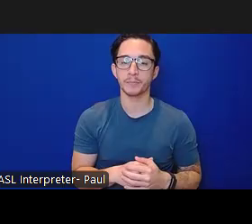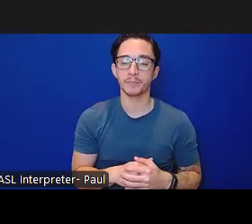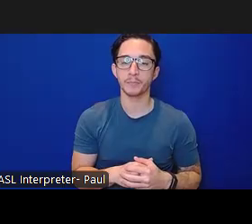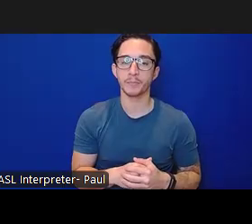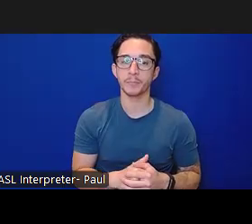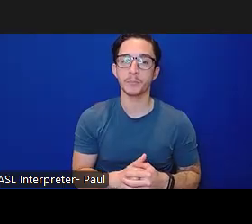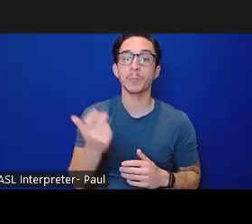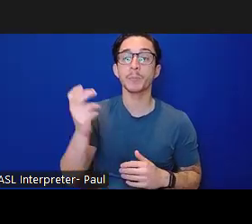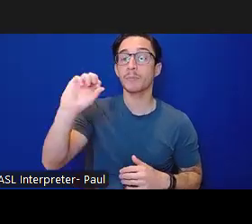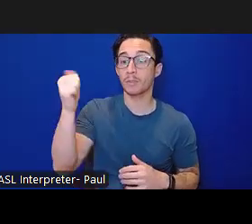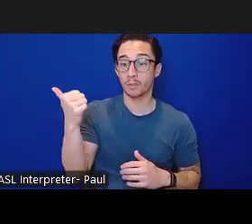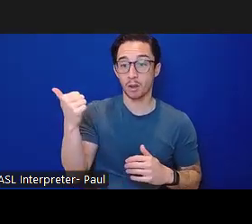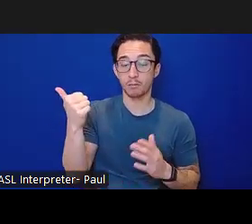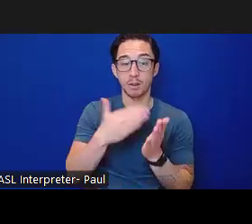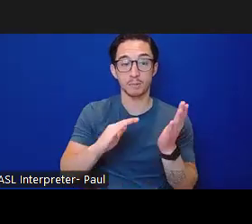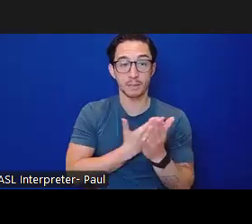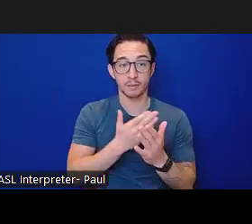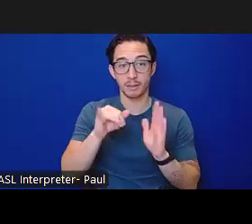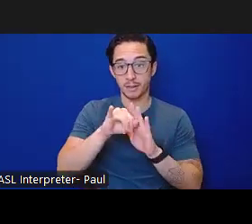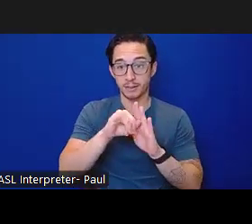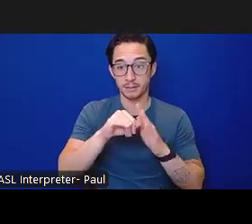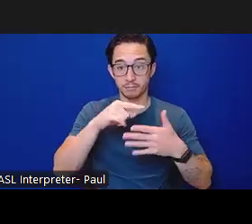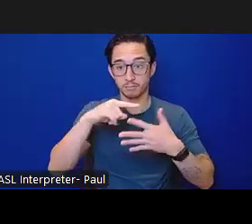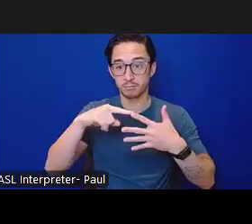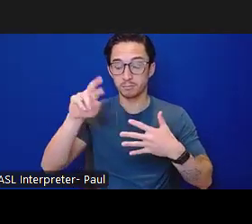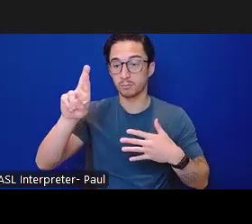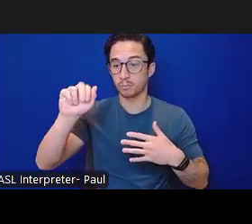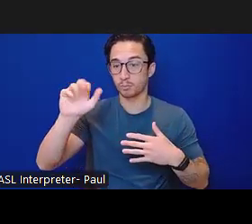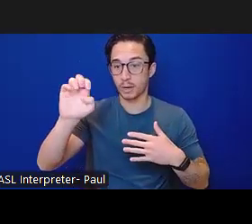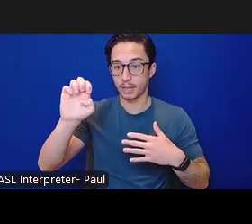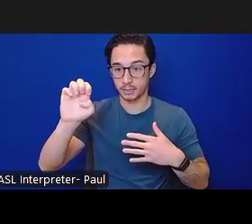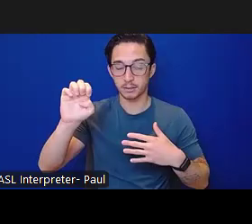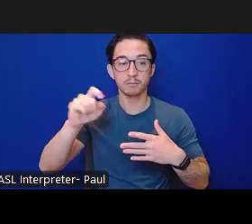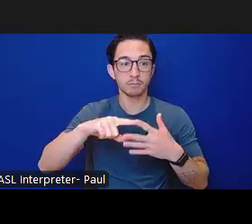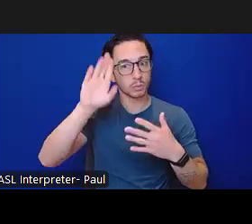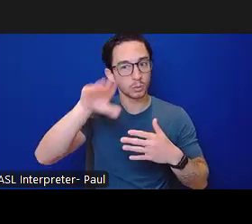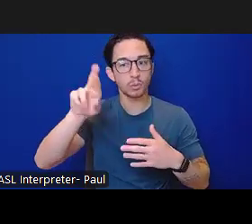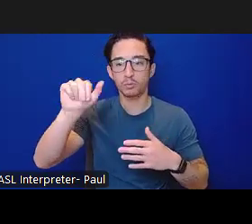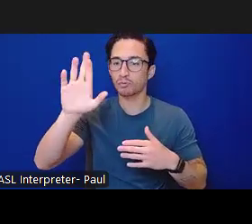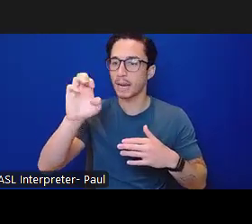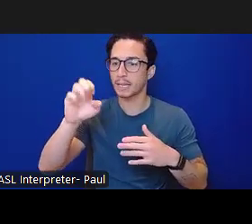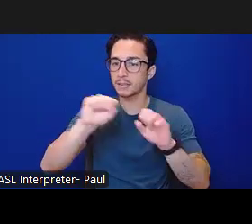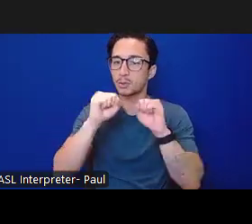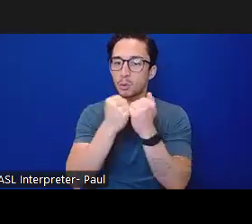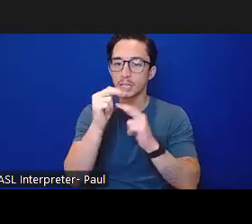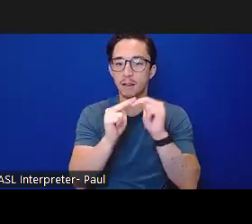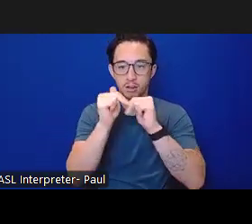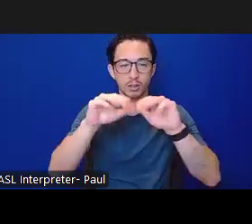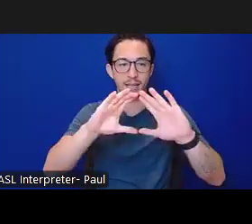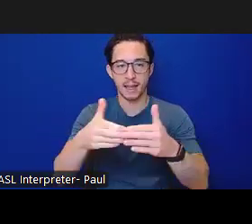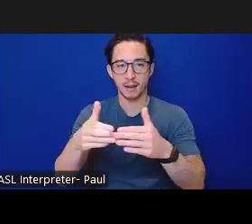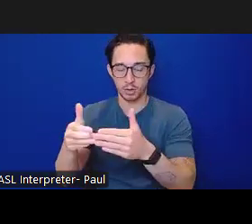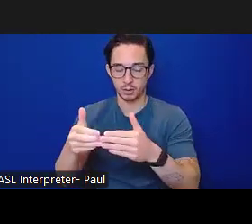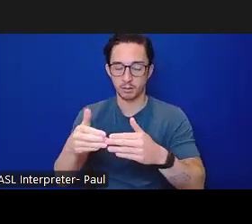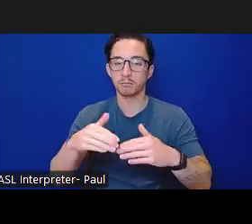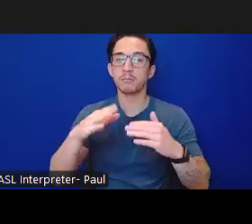Another aspect of our identity is race. So we know race is a socially constructed category. And so